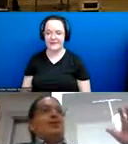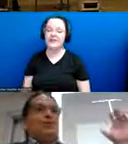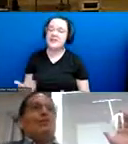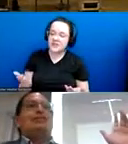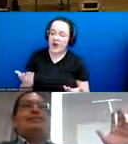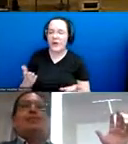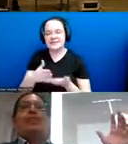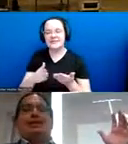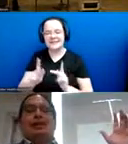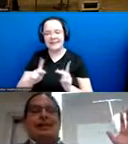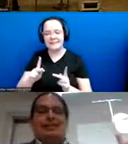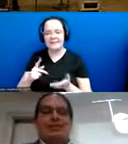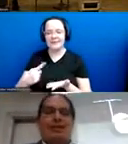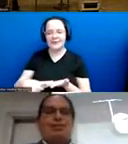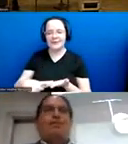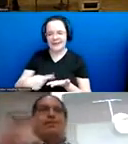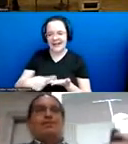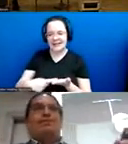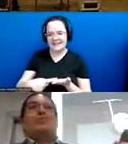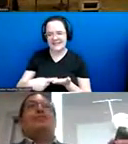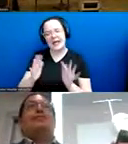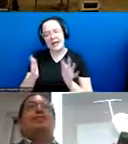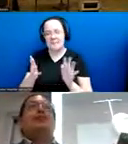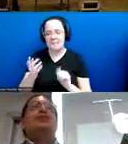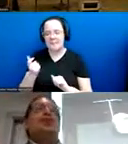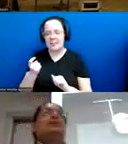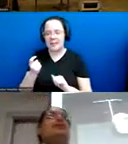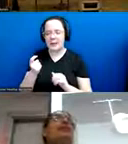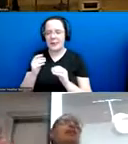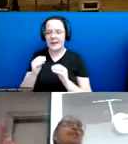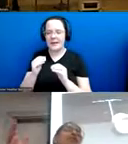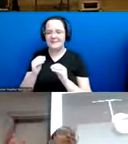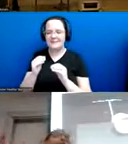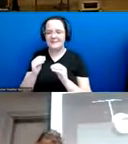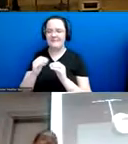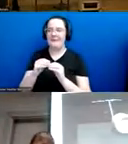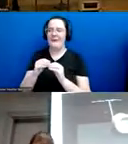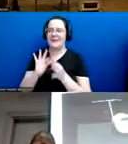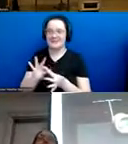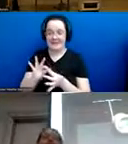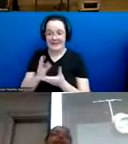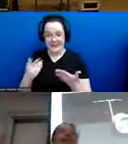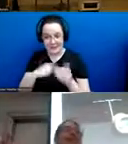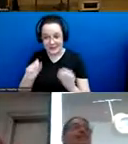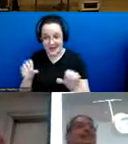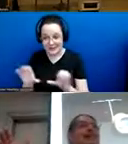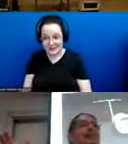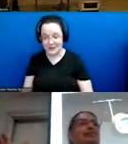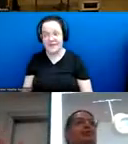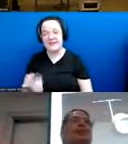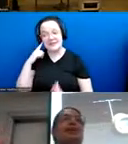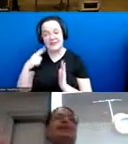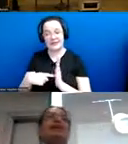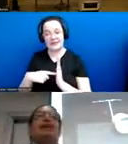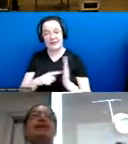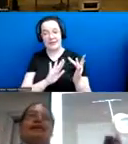are discussing, of course, this is a little bit more in the realm of something that we could do, right? So say, for example, something that the internet cannot